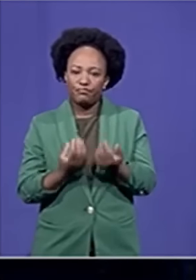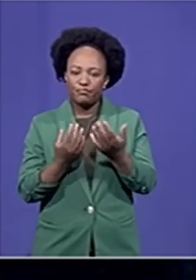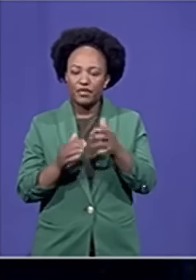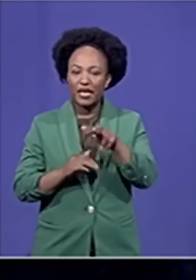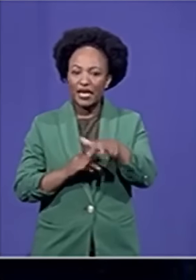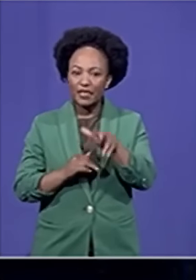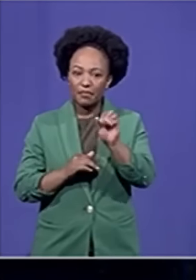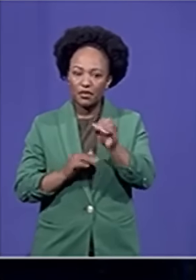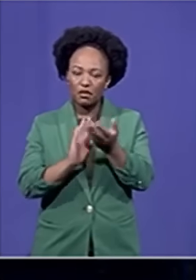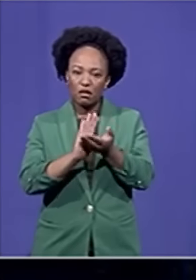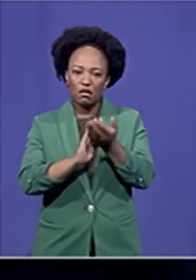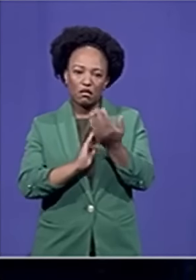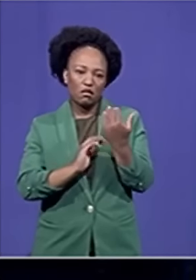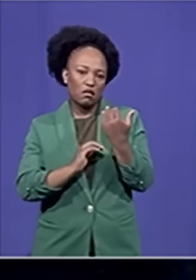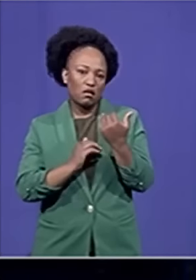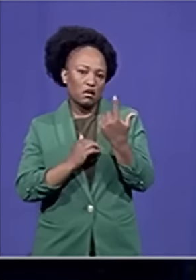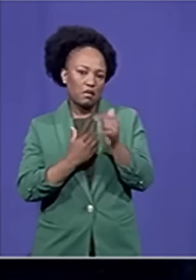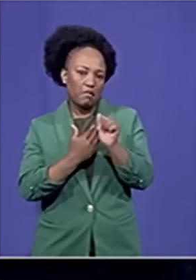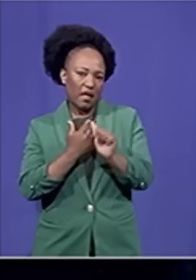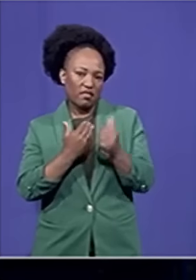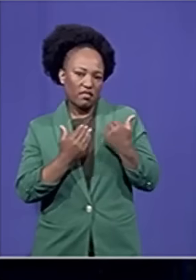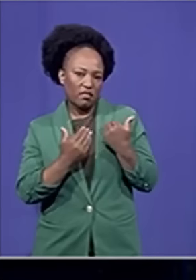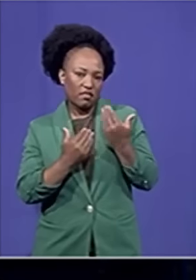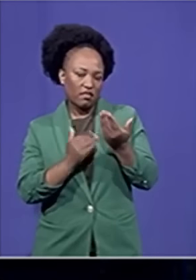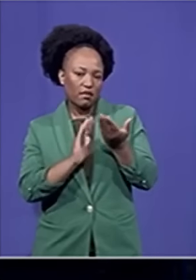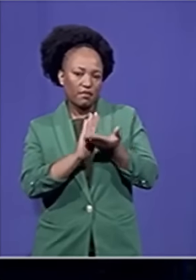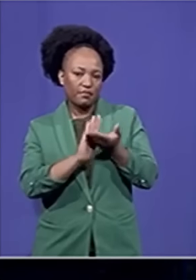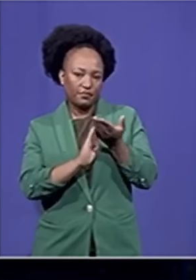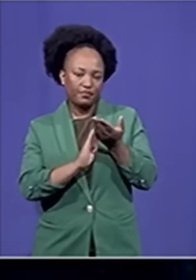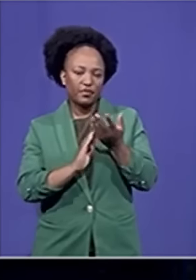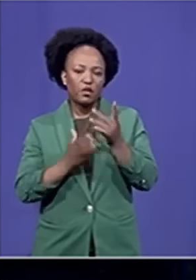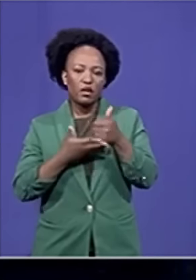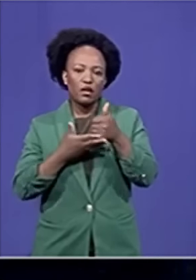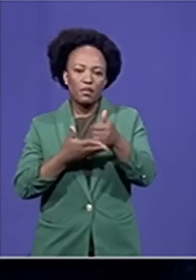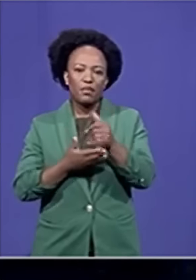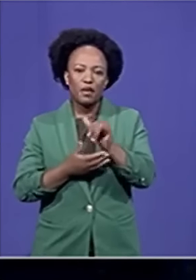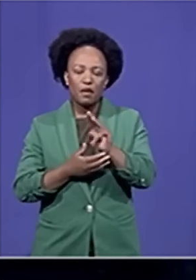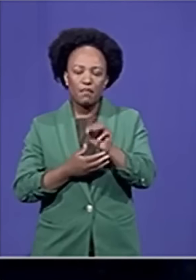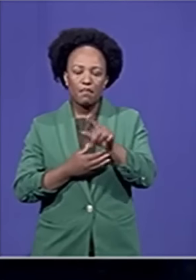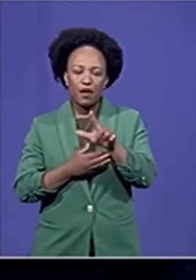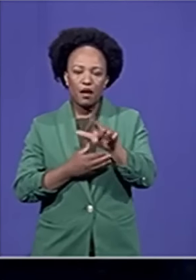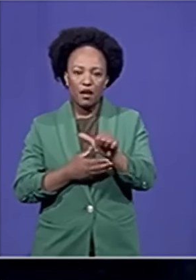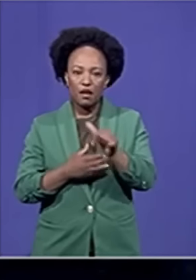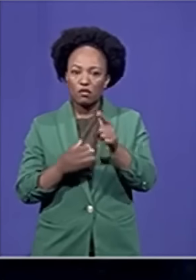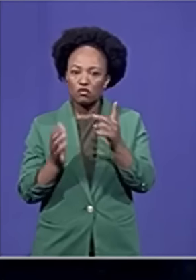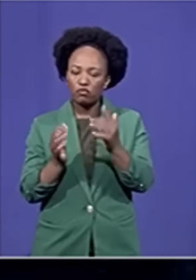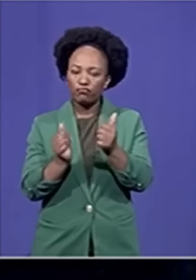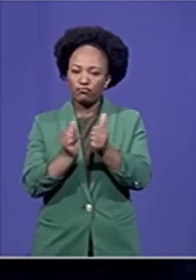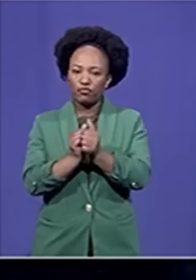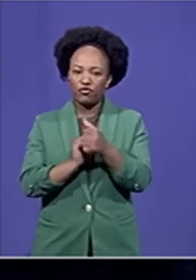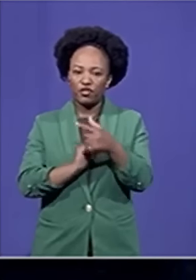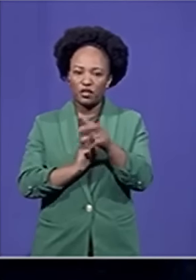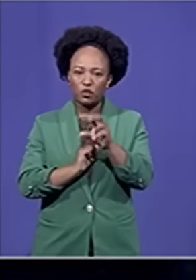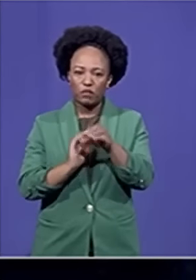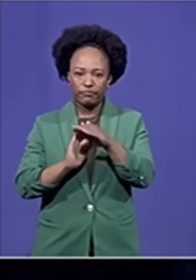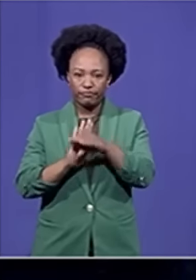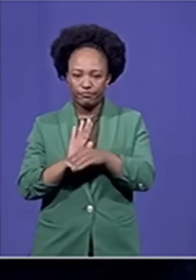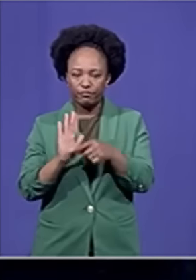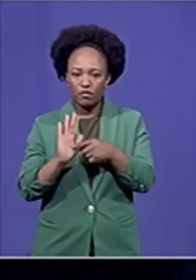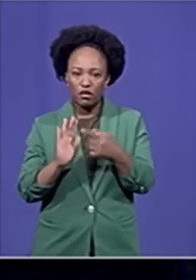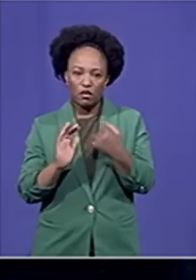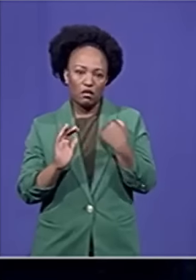tse supileng tse fetileng e reretswe ho thusa morafo o moholo wa Impala ho ipapisa le maano a G20. Molaodi wa phethahatso